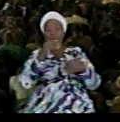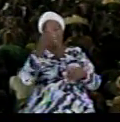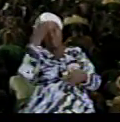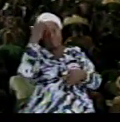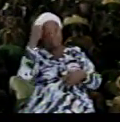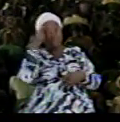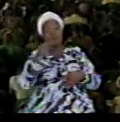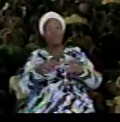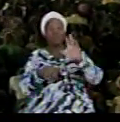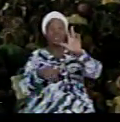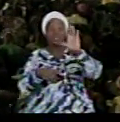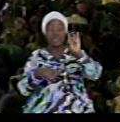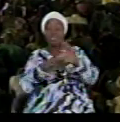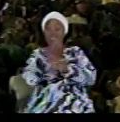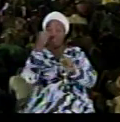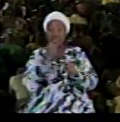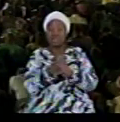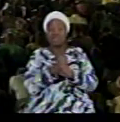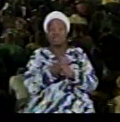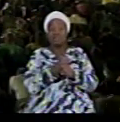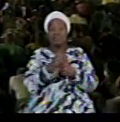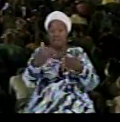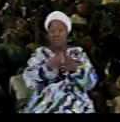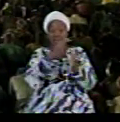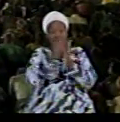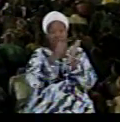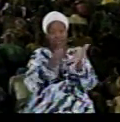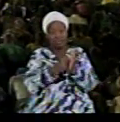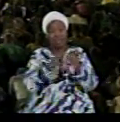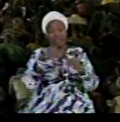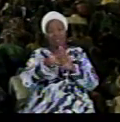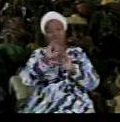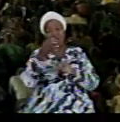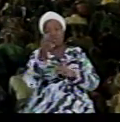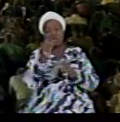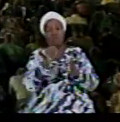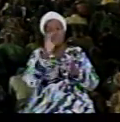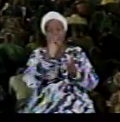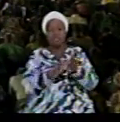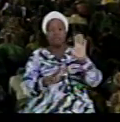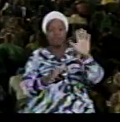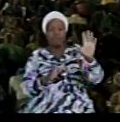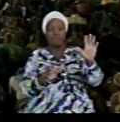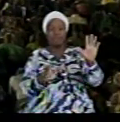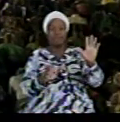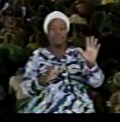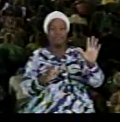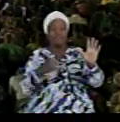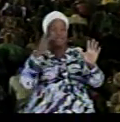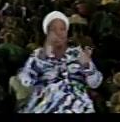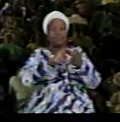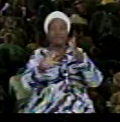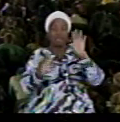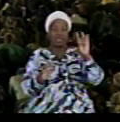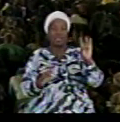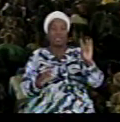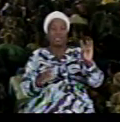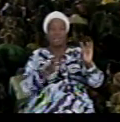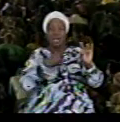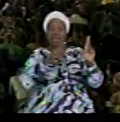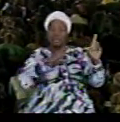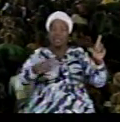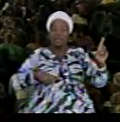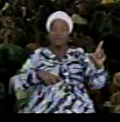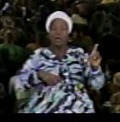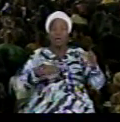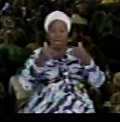for 38 years. New Testament. In John chapter 5, looking at verse 8. And the Lord